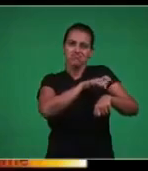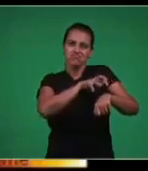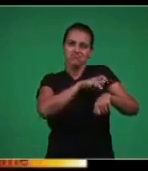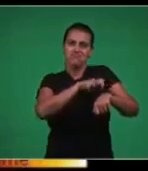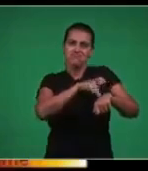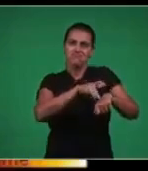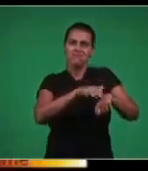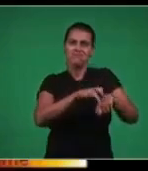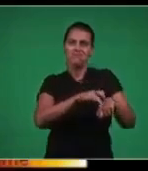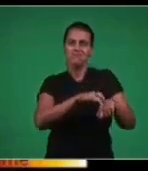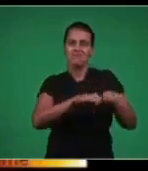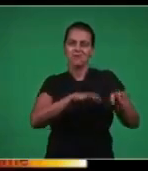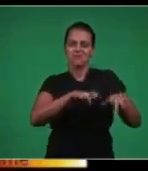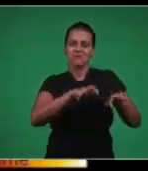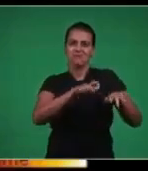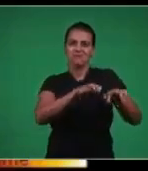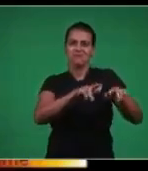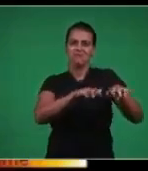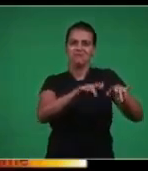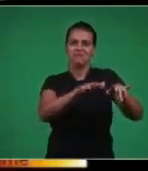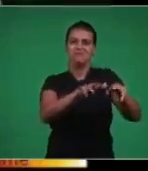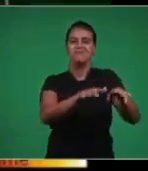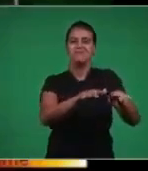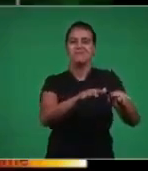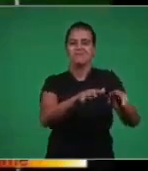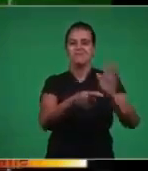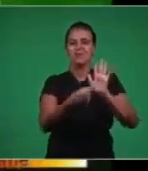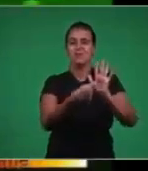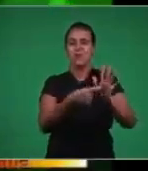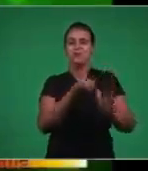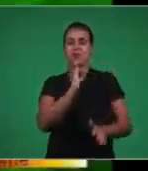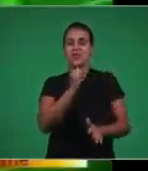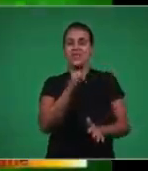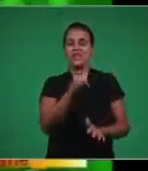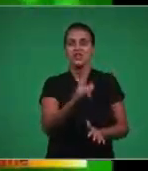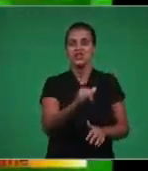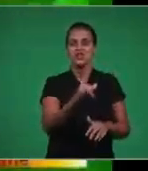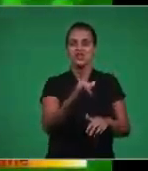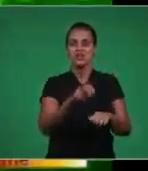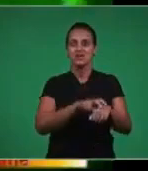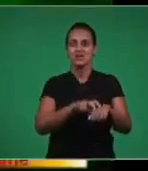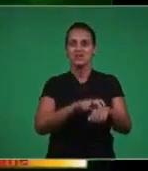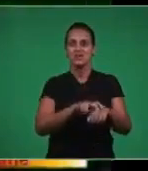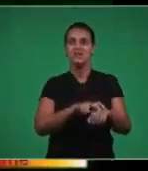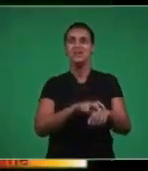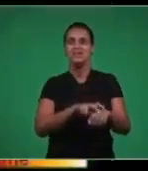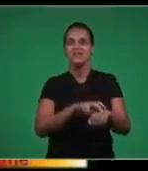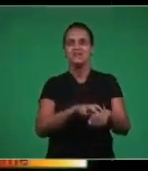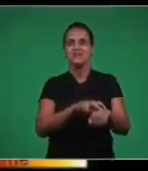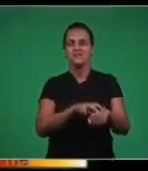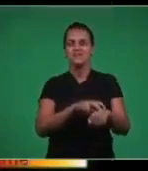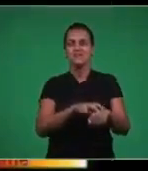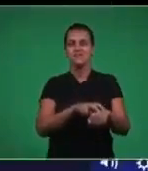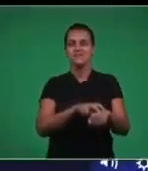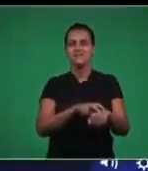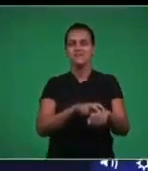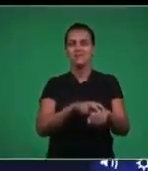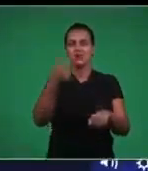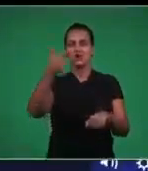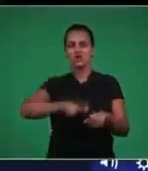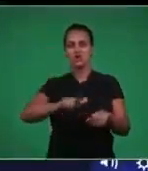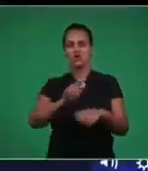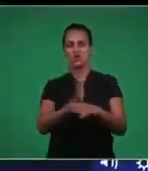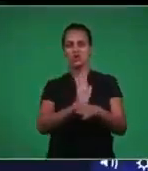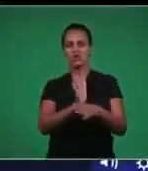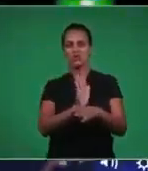And there we cannot see the physical body of the cell, but it is the production of the energy that is being examined. I